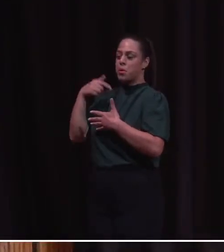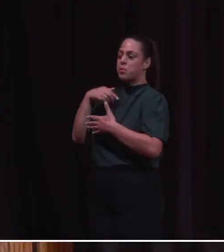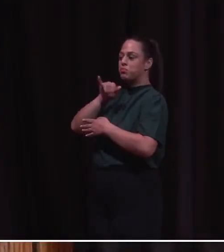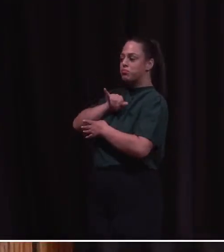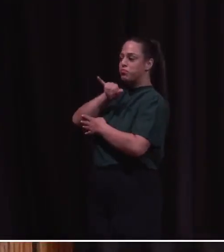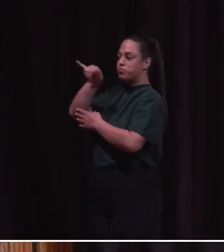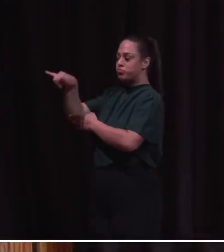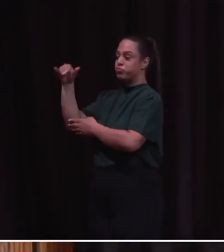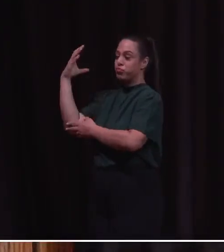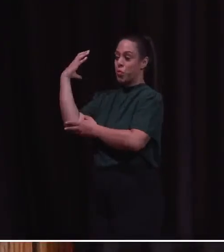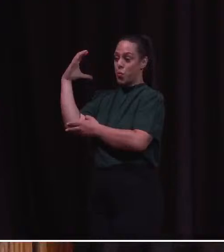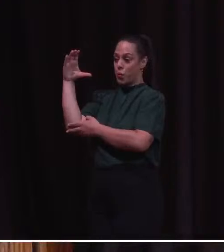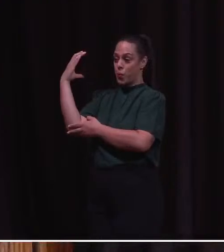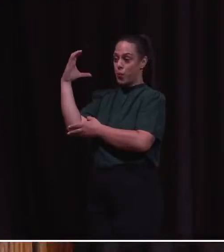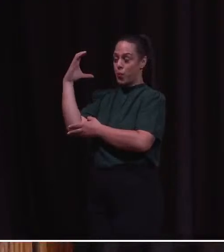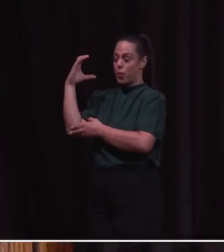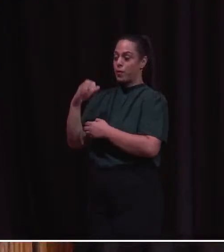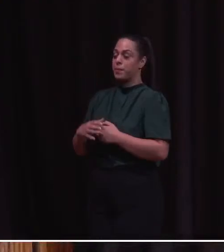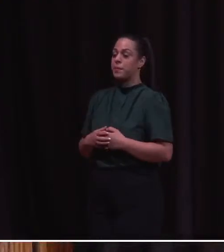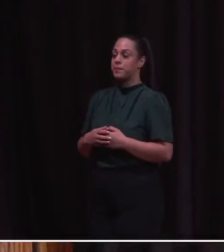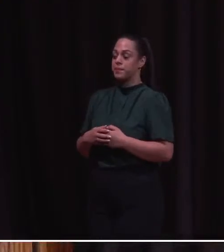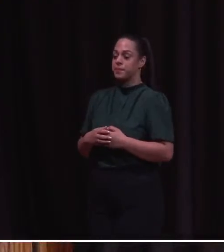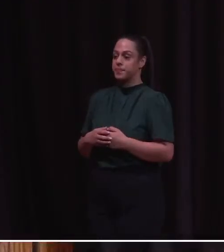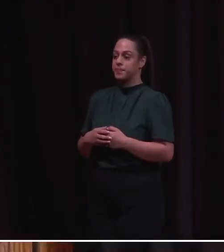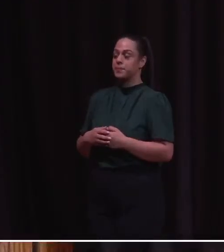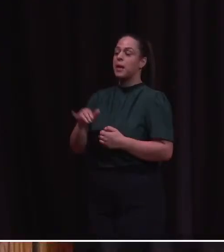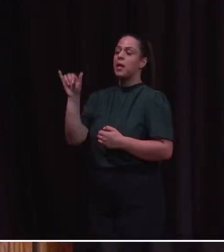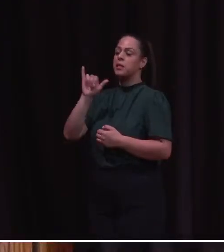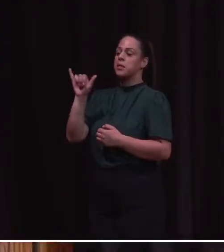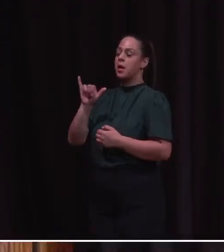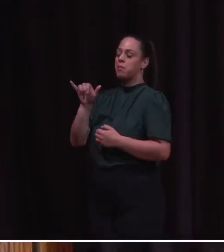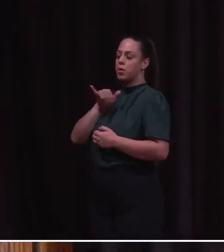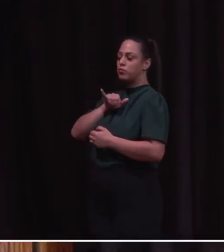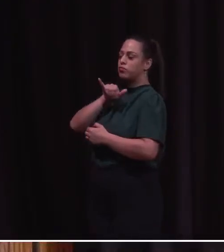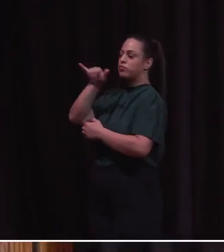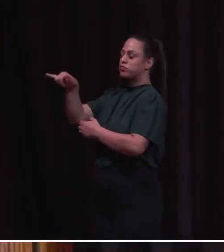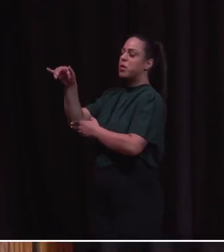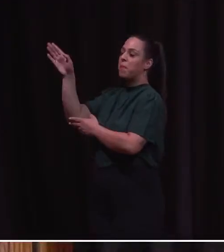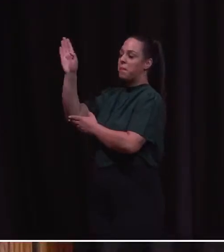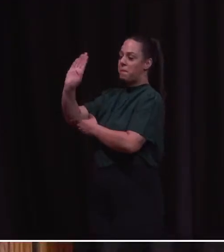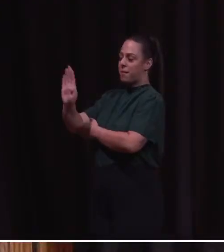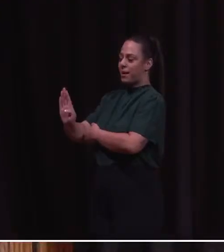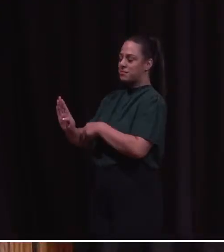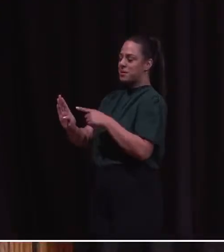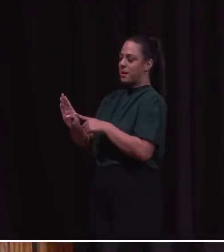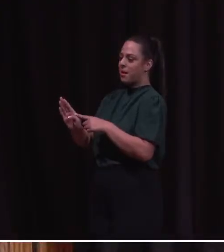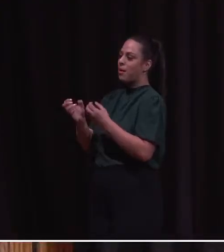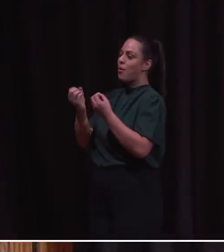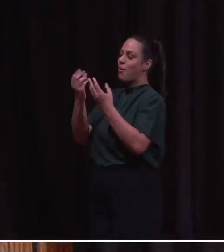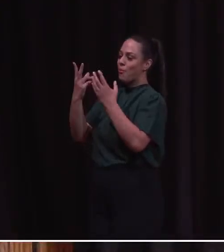I have been to Brazil. Indeed, many times I've been to Brazil.